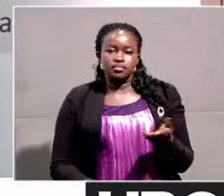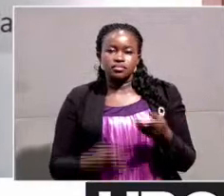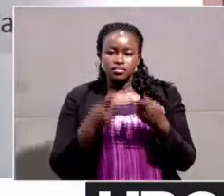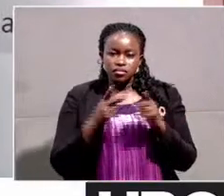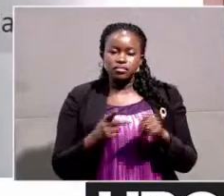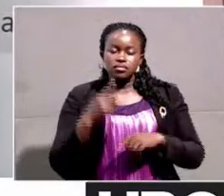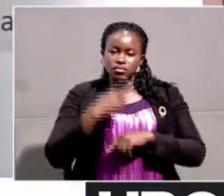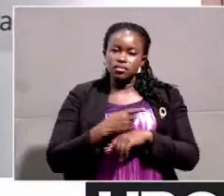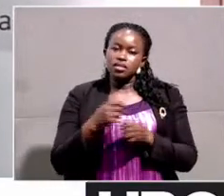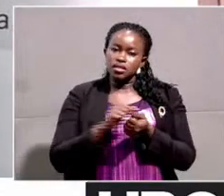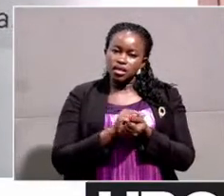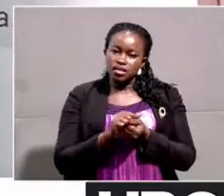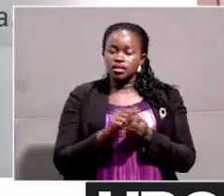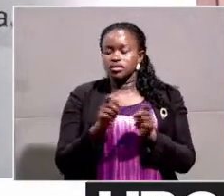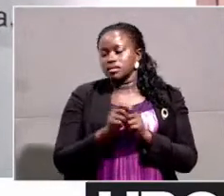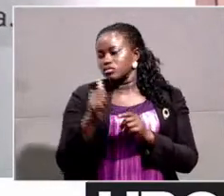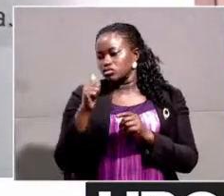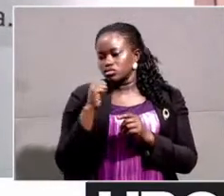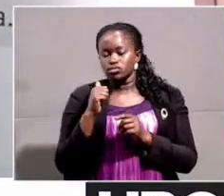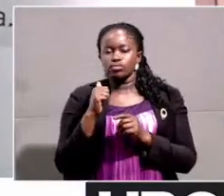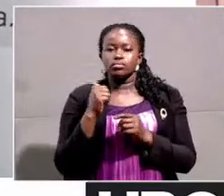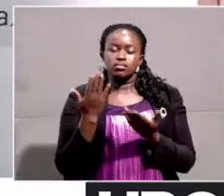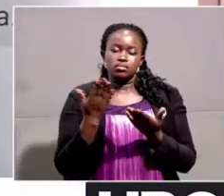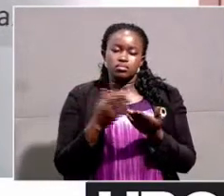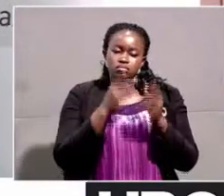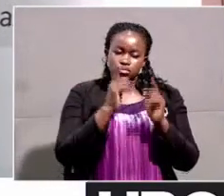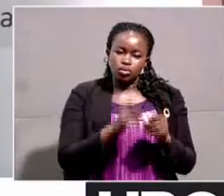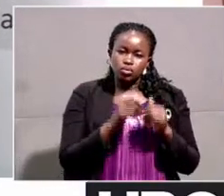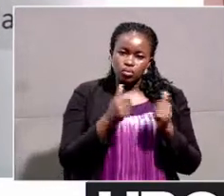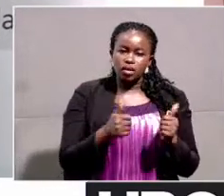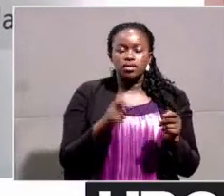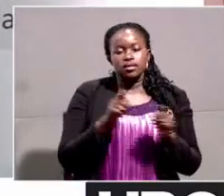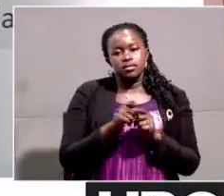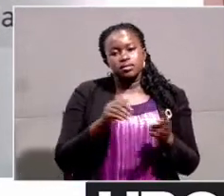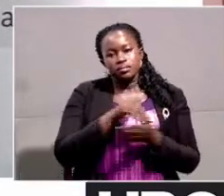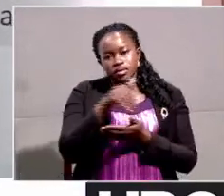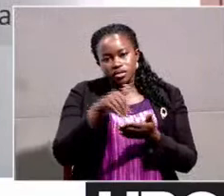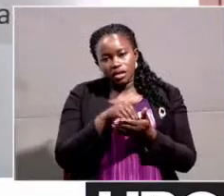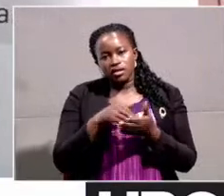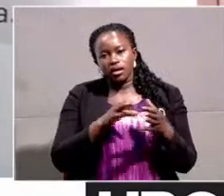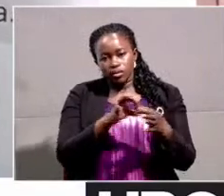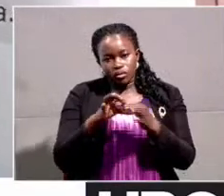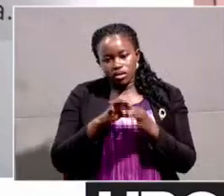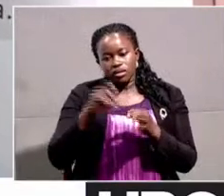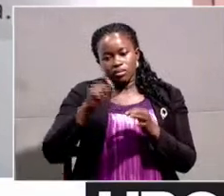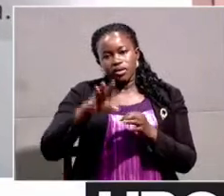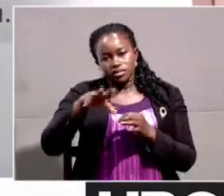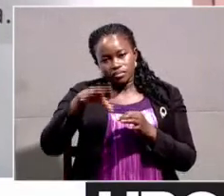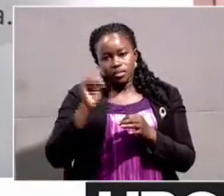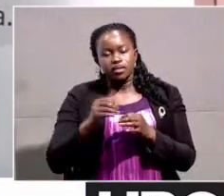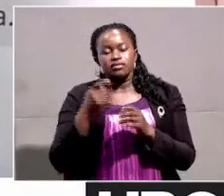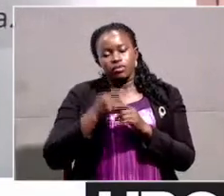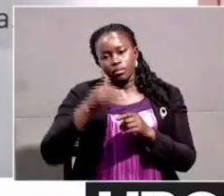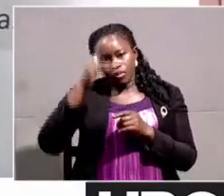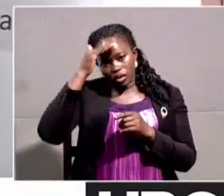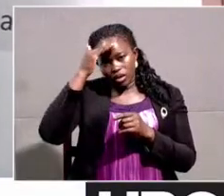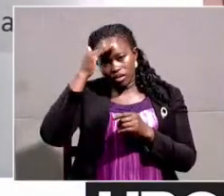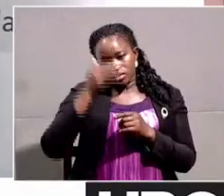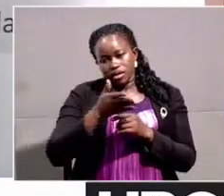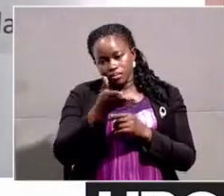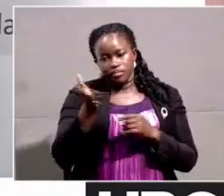on Saturday and yesterday. And center coordinators are supposed to pick them from these police